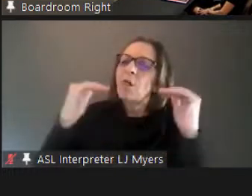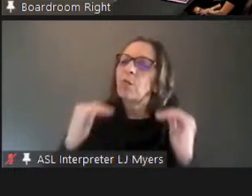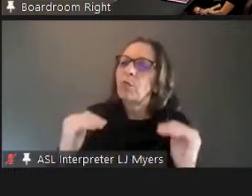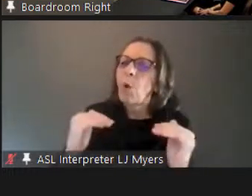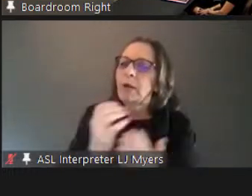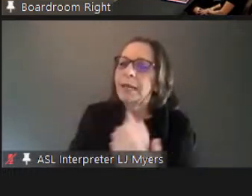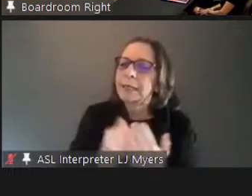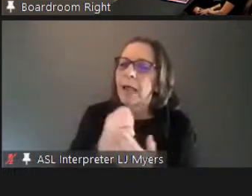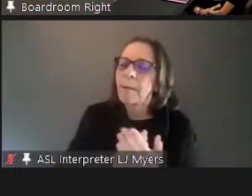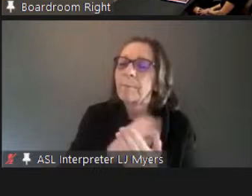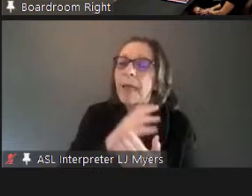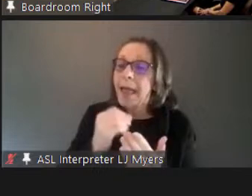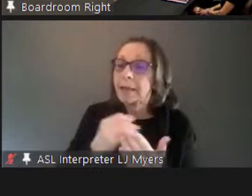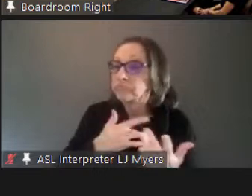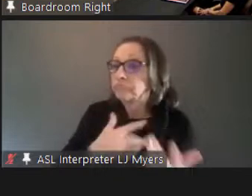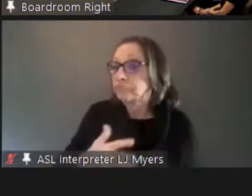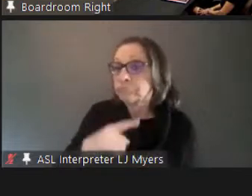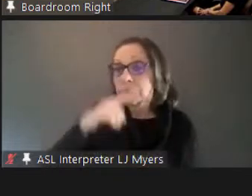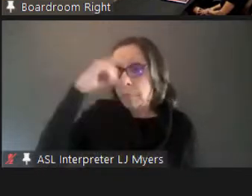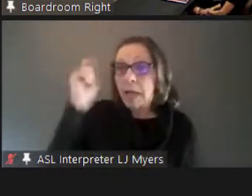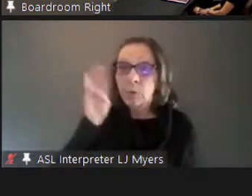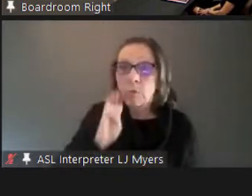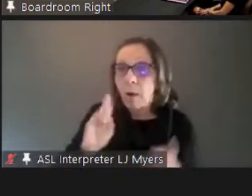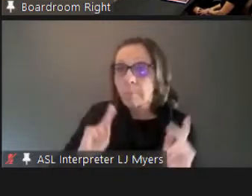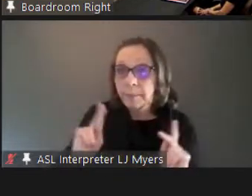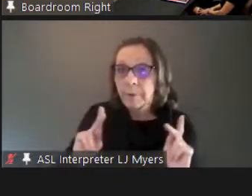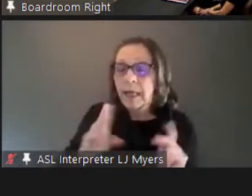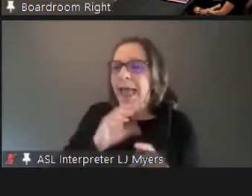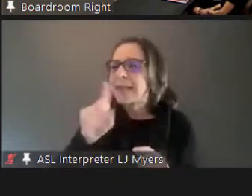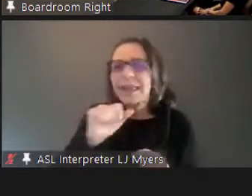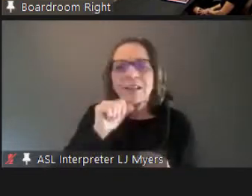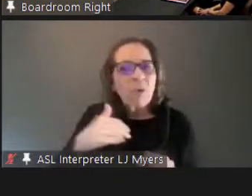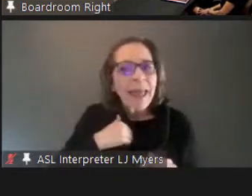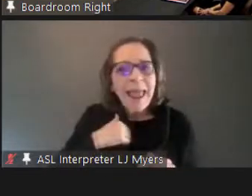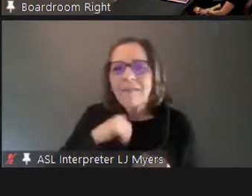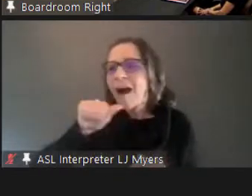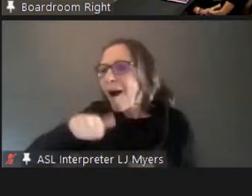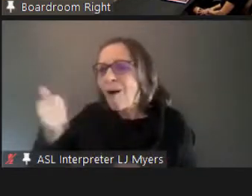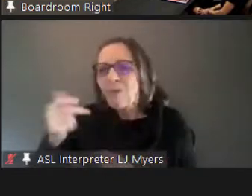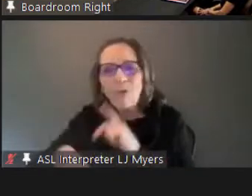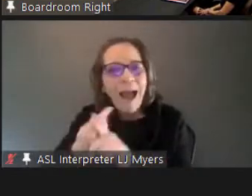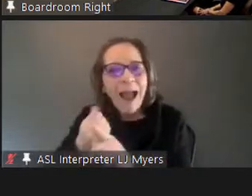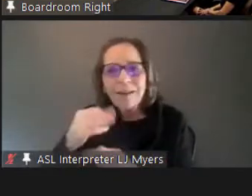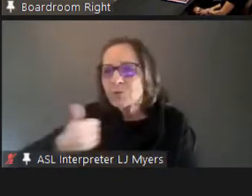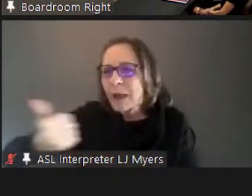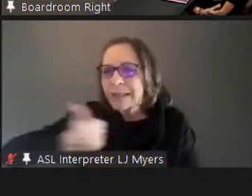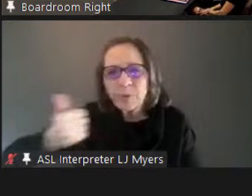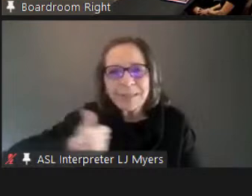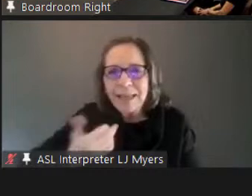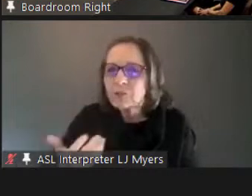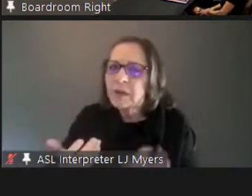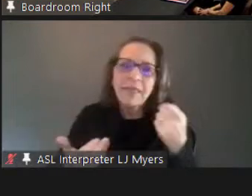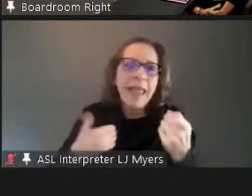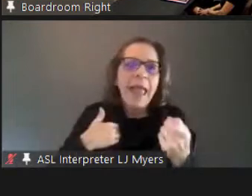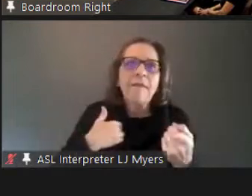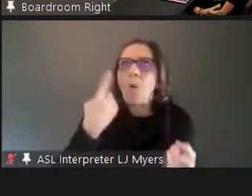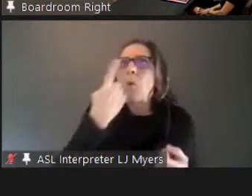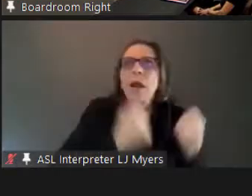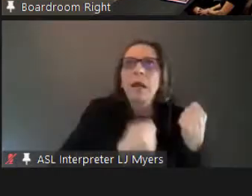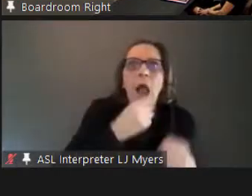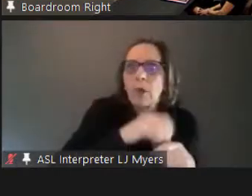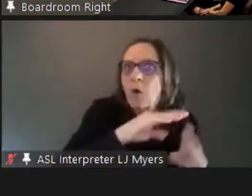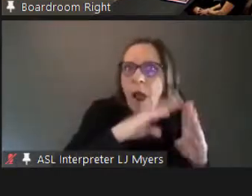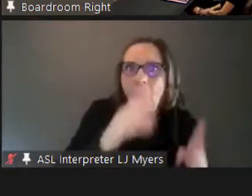more likely to be Black or brown. They're also lacking in alternative transportation. They're coming from a single car household or a no